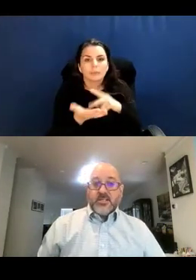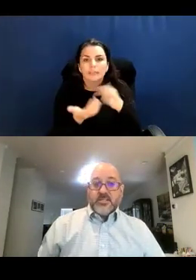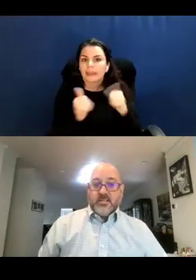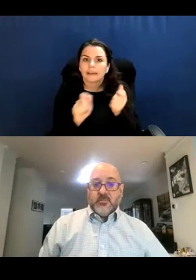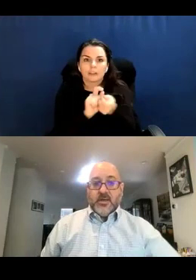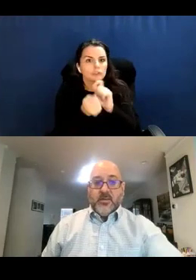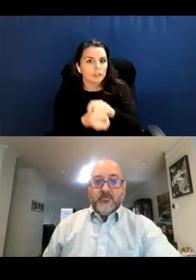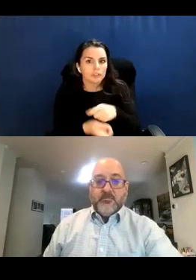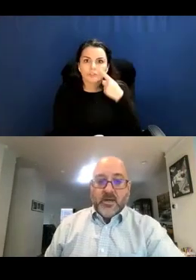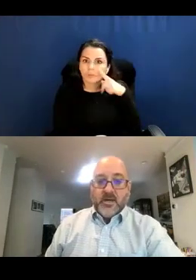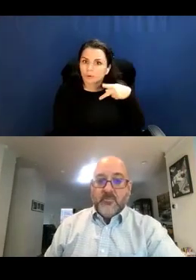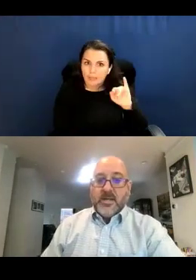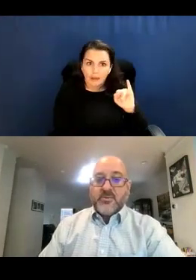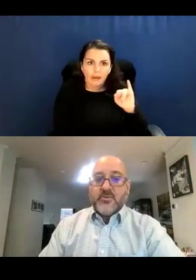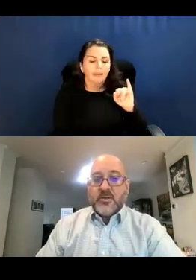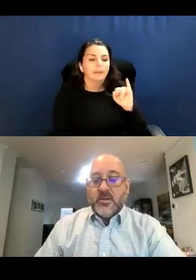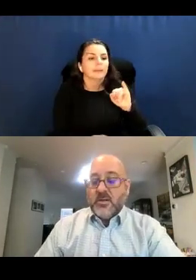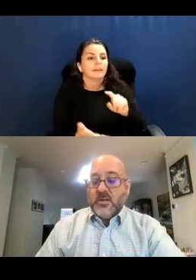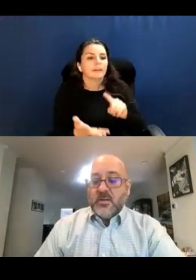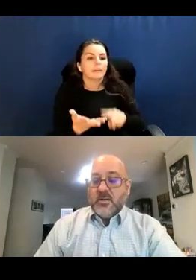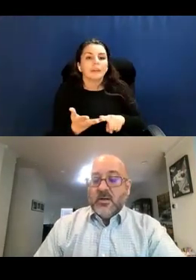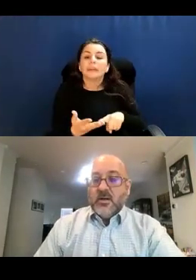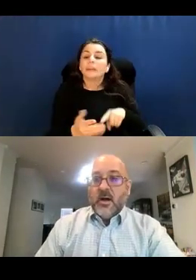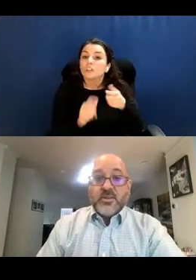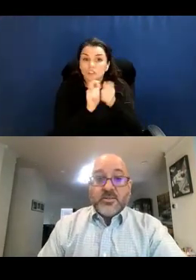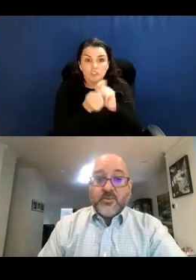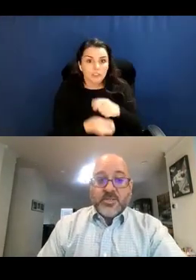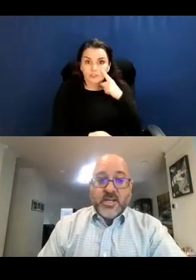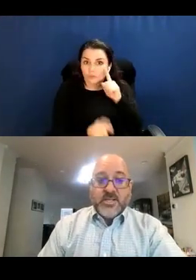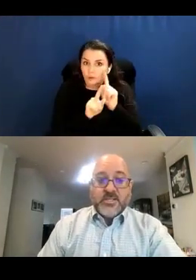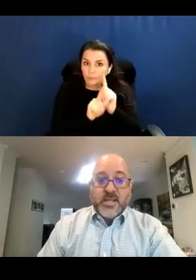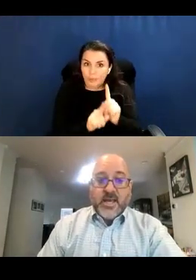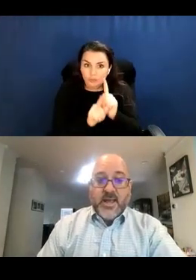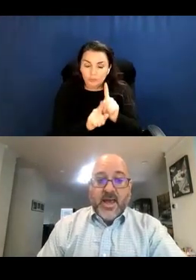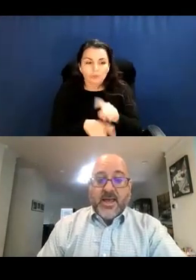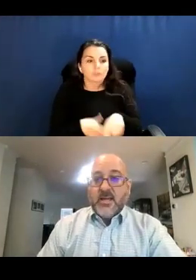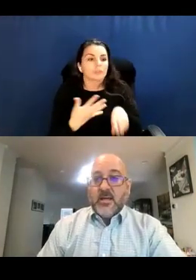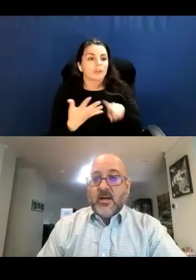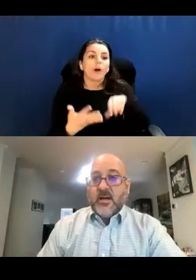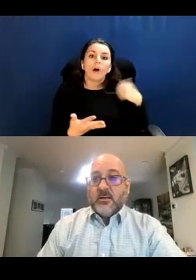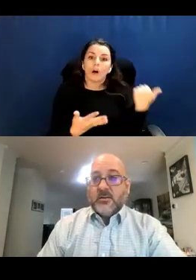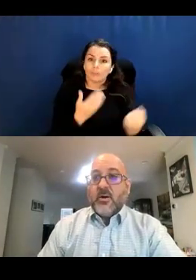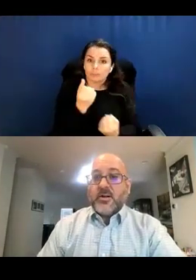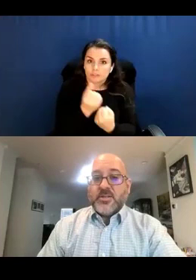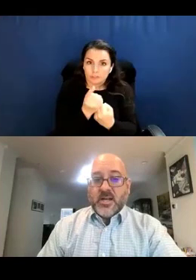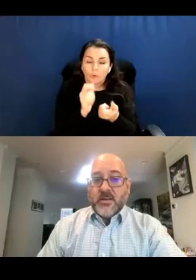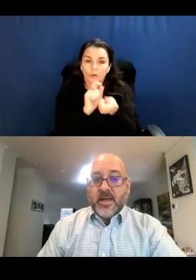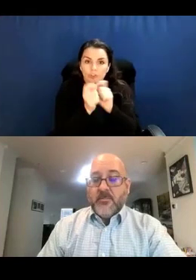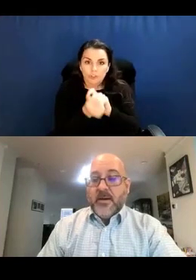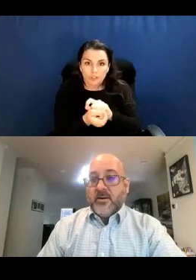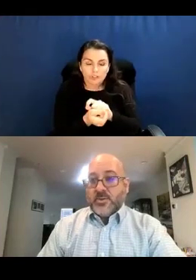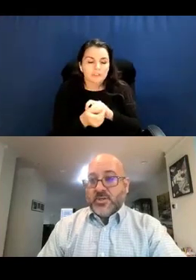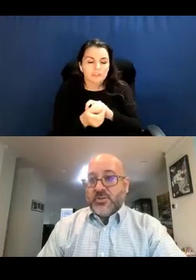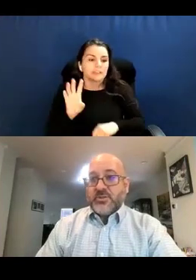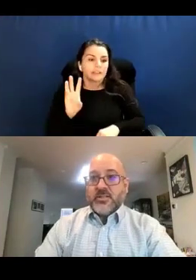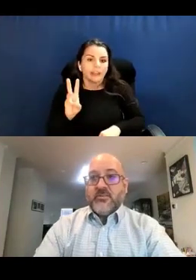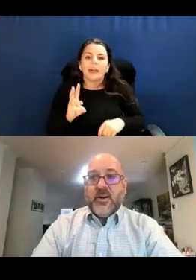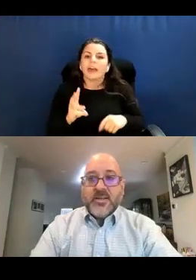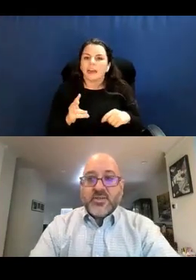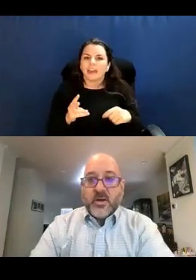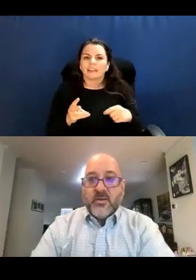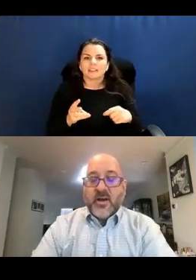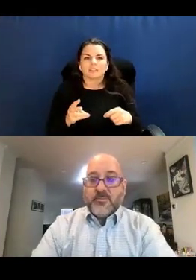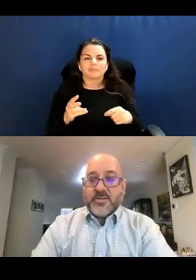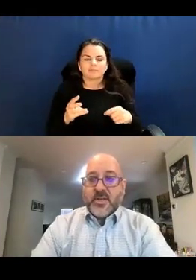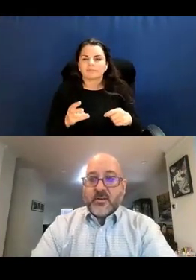any changes in the mentor, other support changes, and any large unobligated balance, which is usually